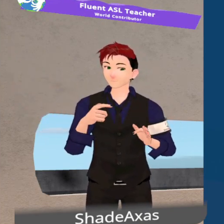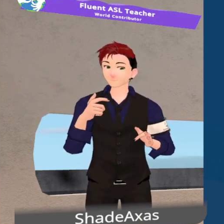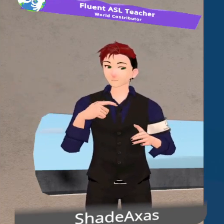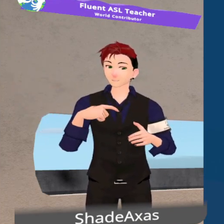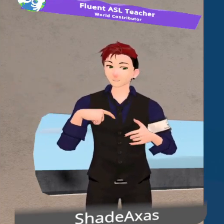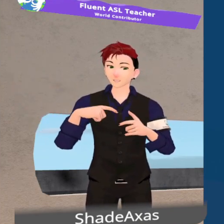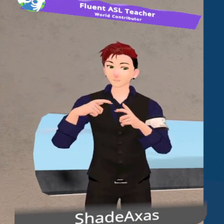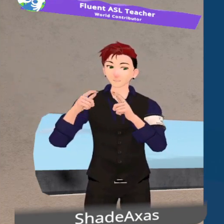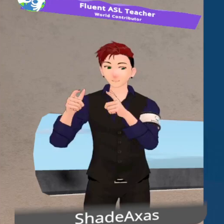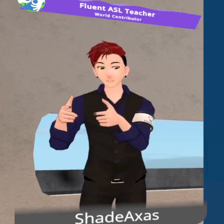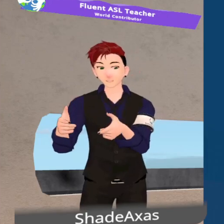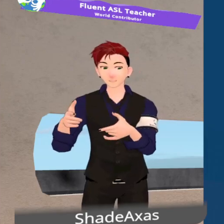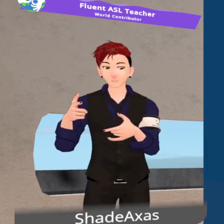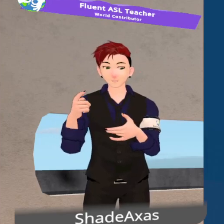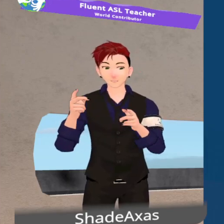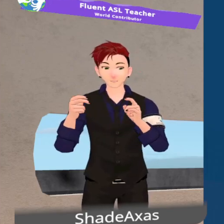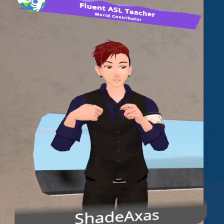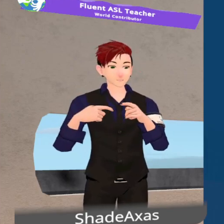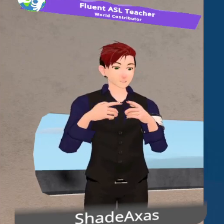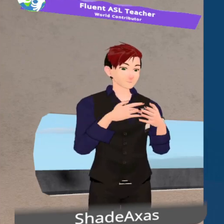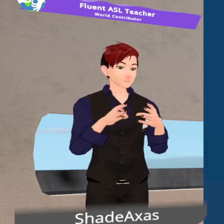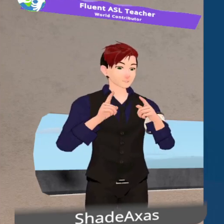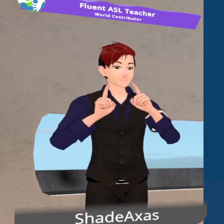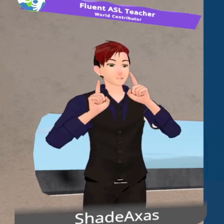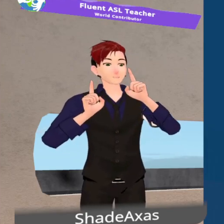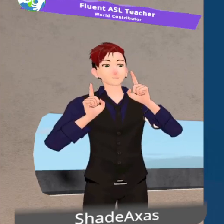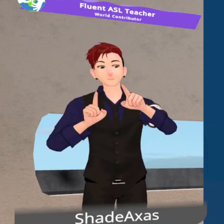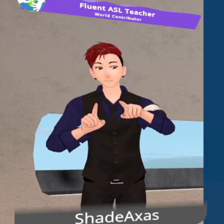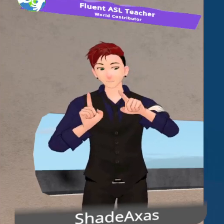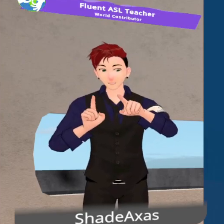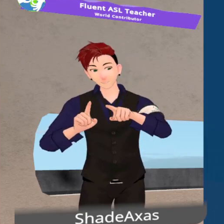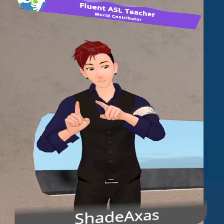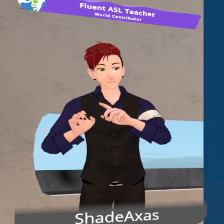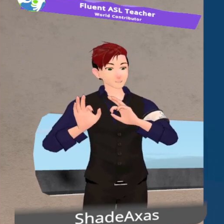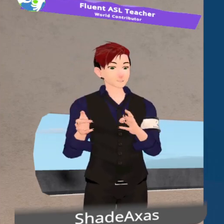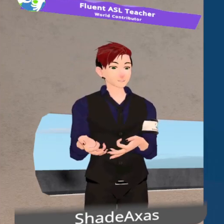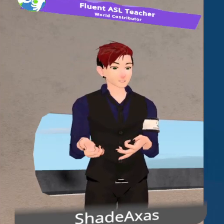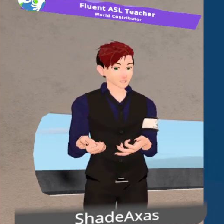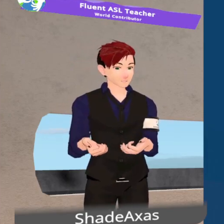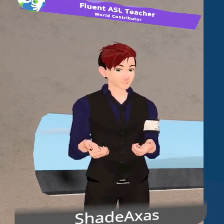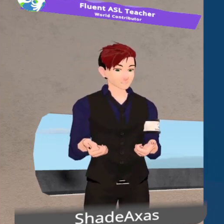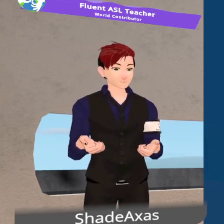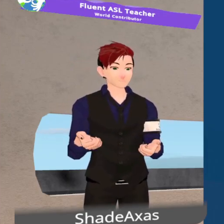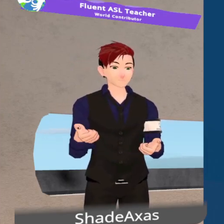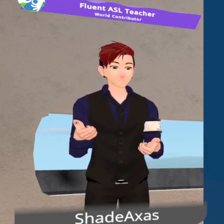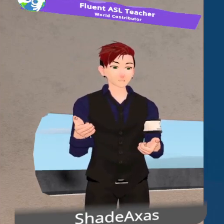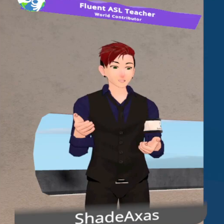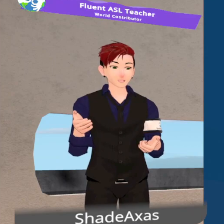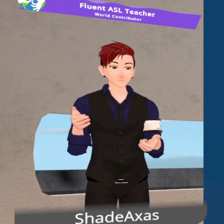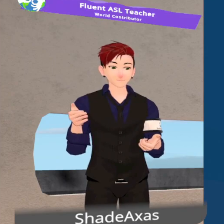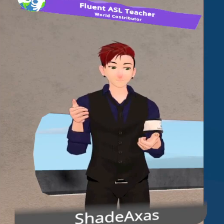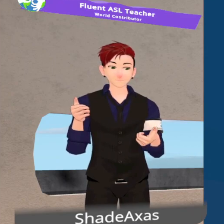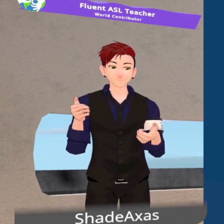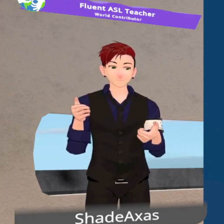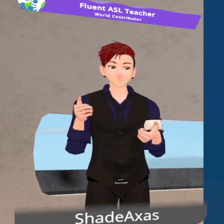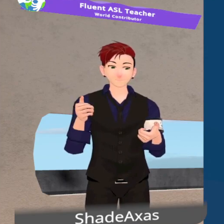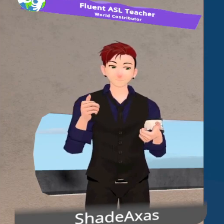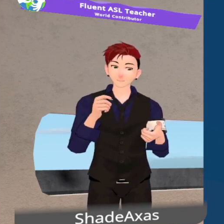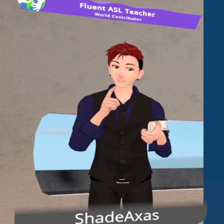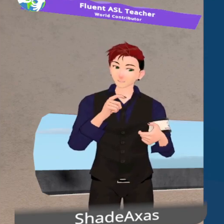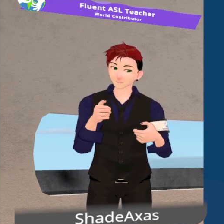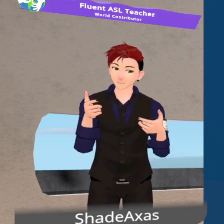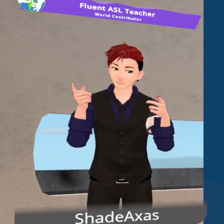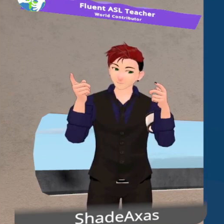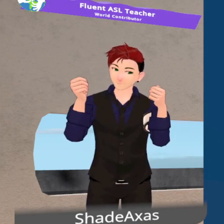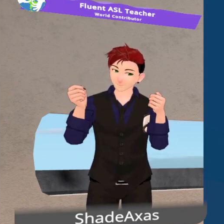role, and that we give out to people that we have noticed are consistently attending classes. Um,